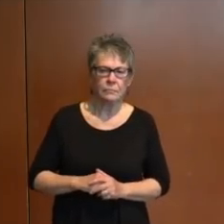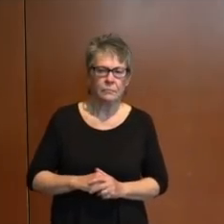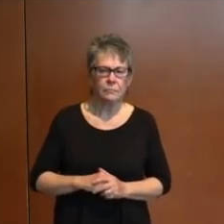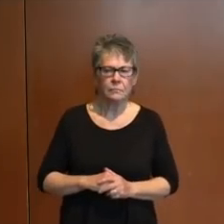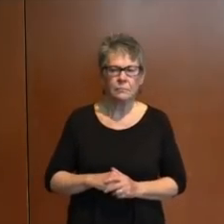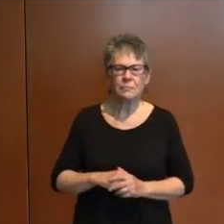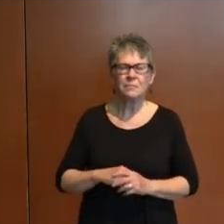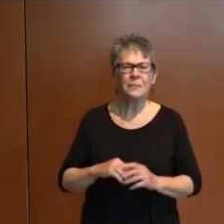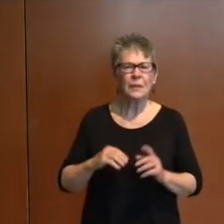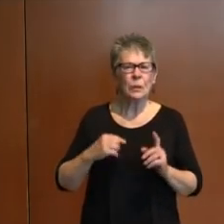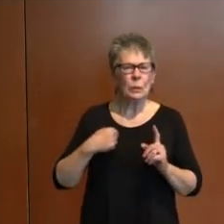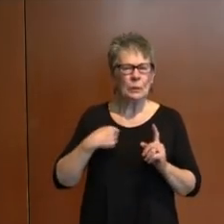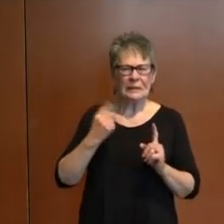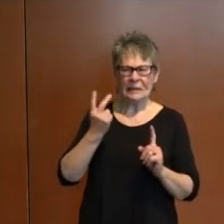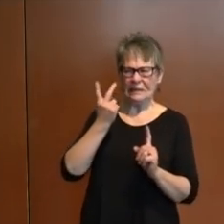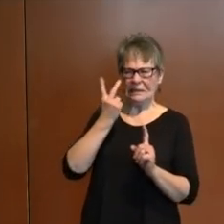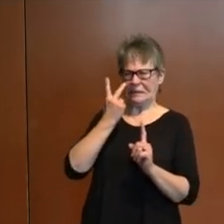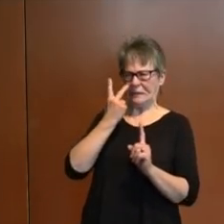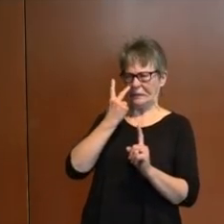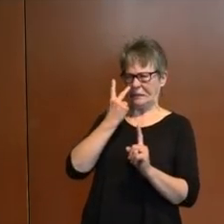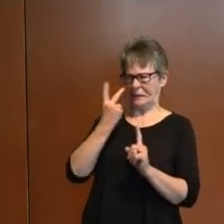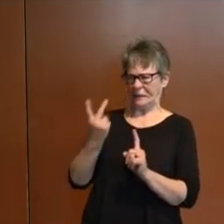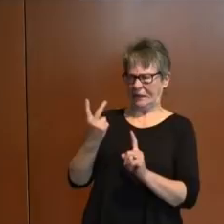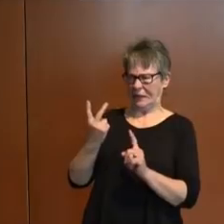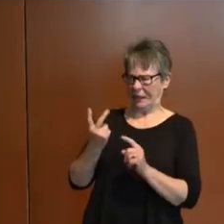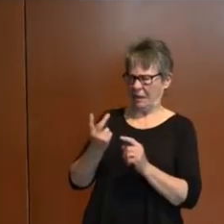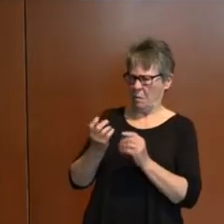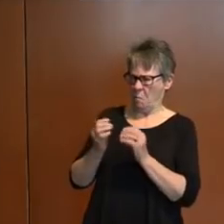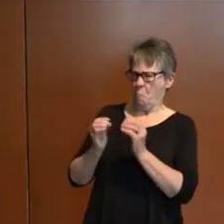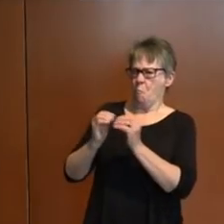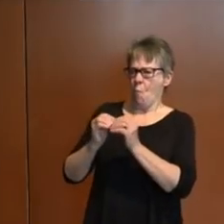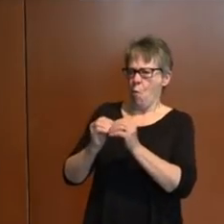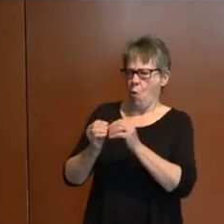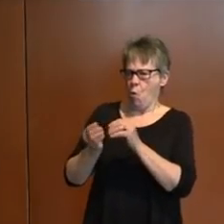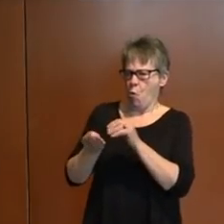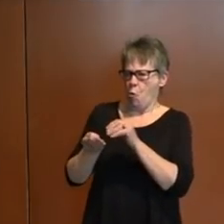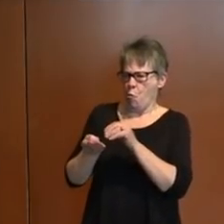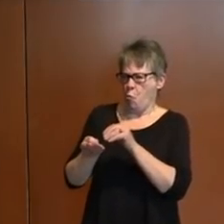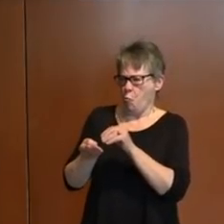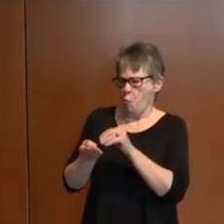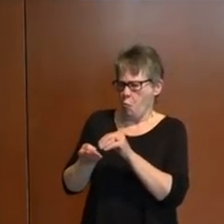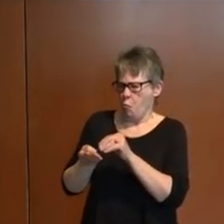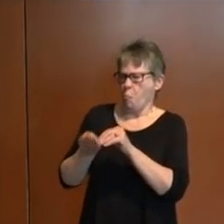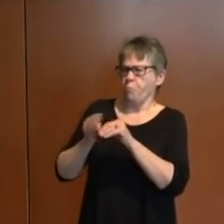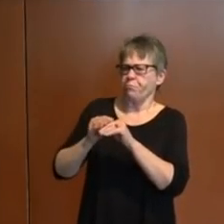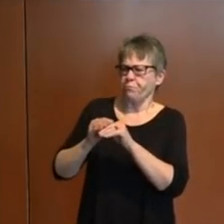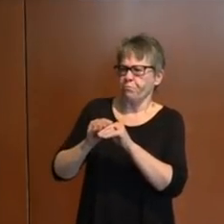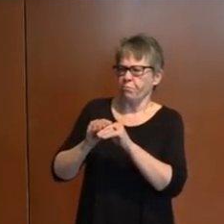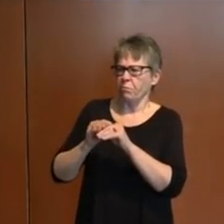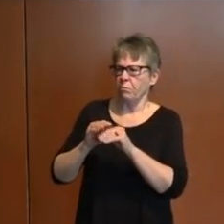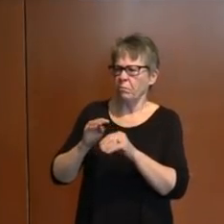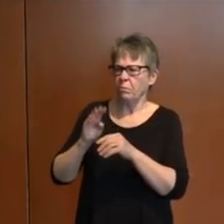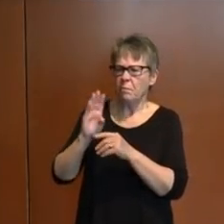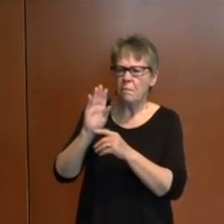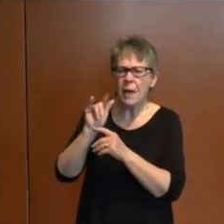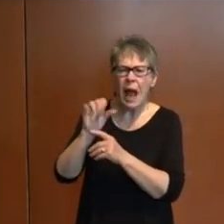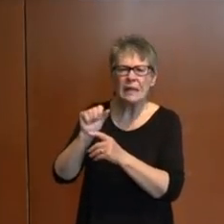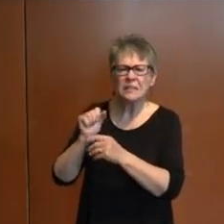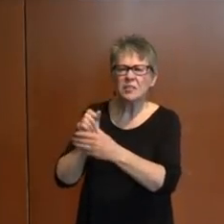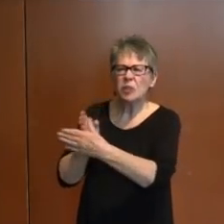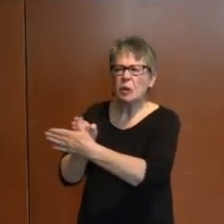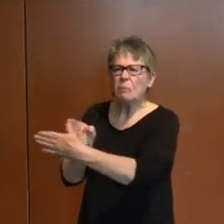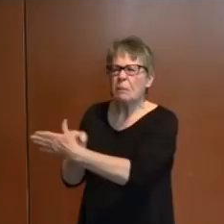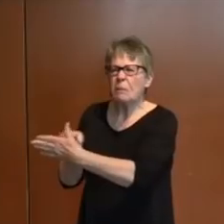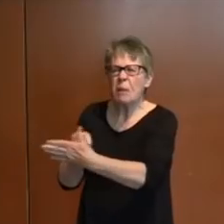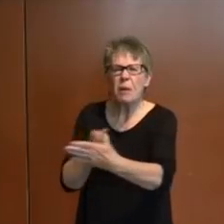bias incidents long before this started, or at least a few months before this started. And that was a combination of both, 1, they were happening,